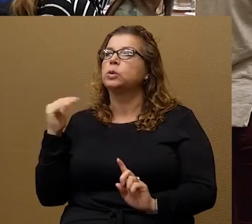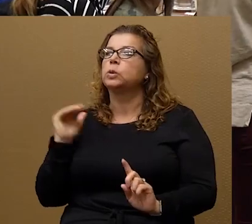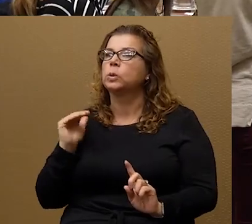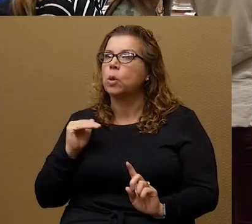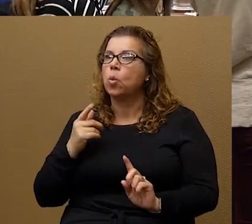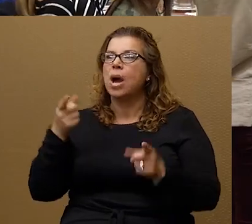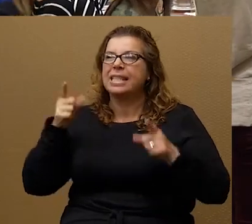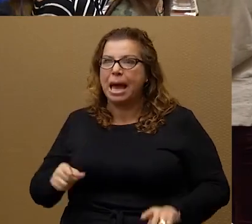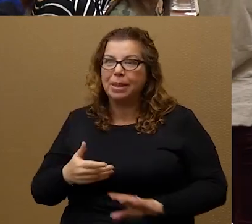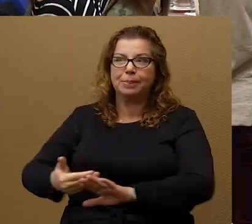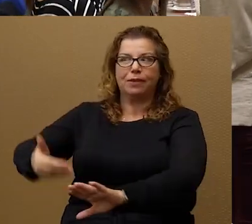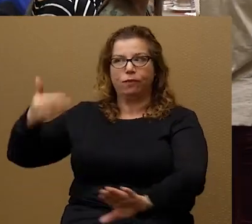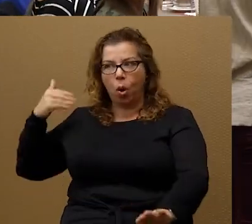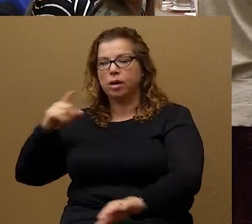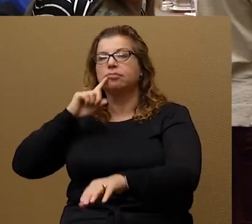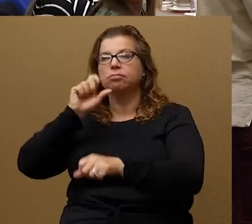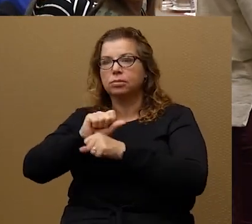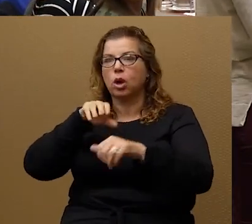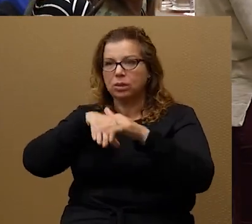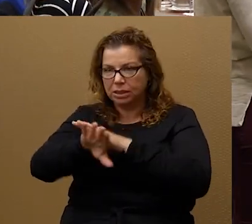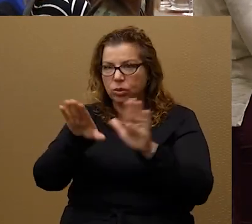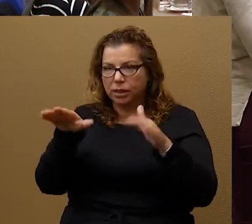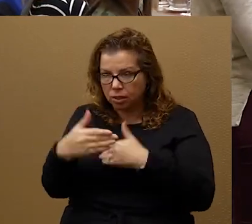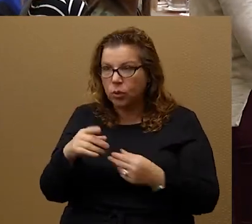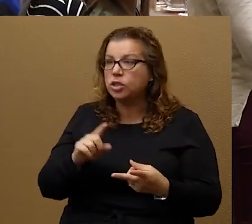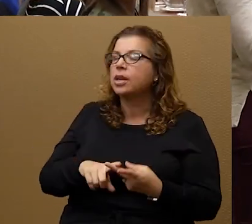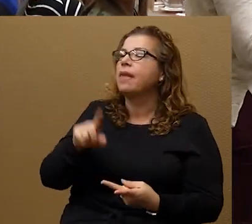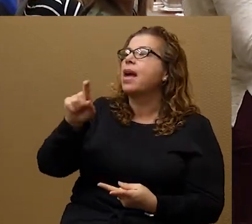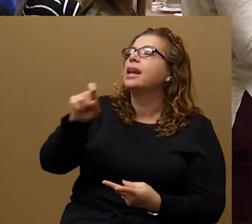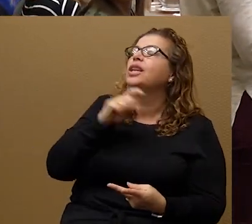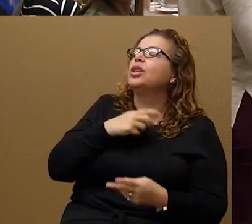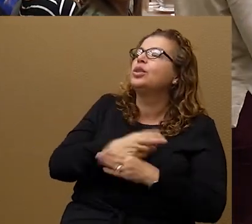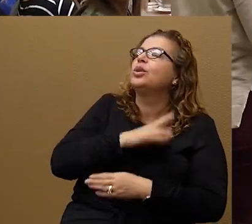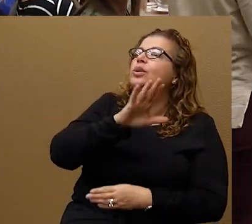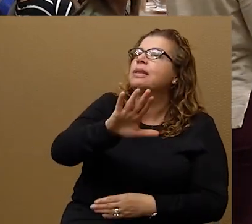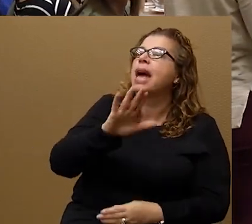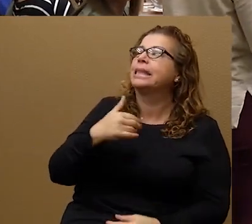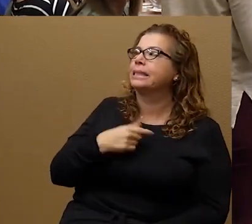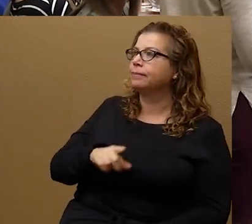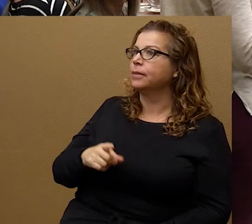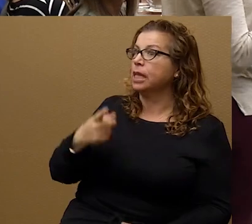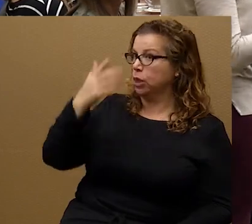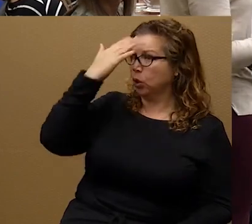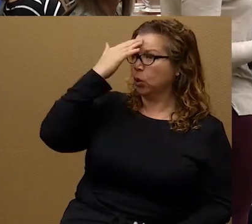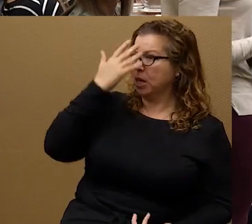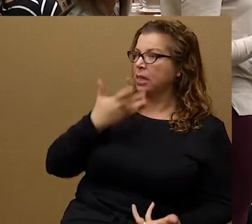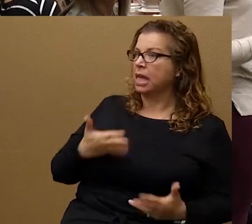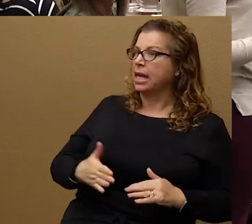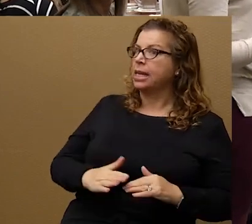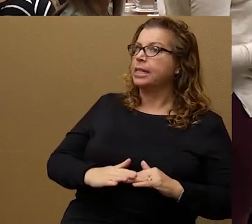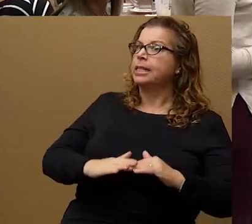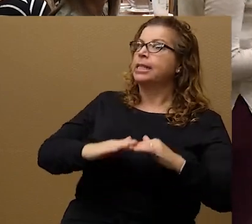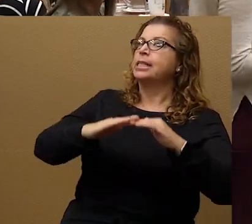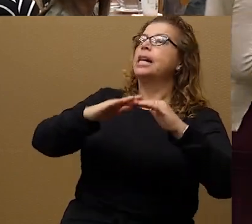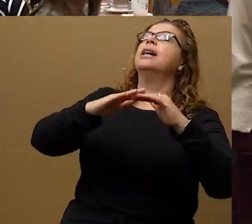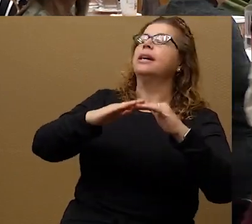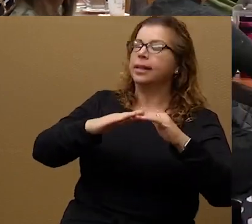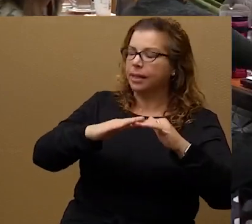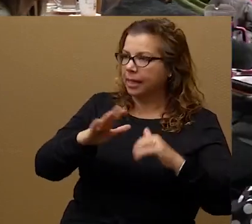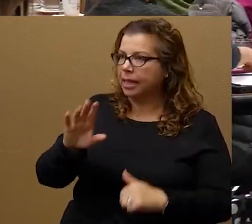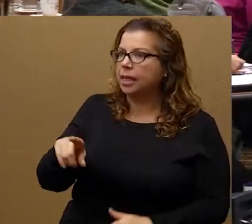need water. I need water, yes. Anybody else want to share before I clip this back on?